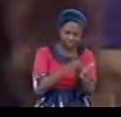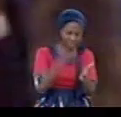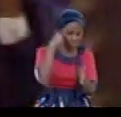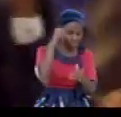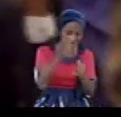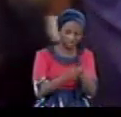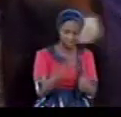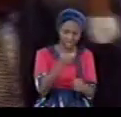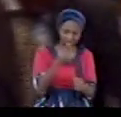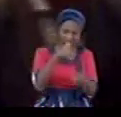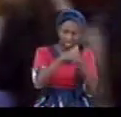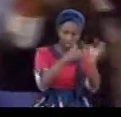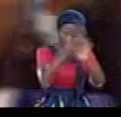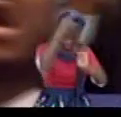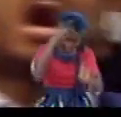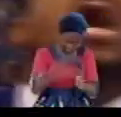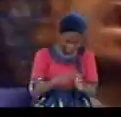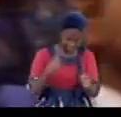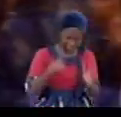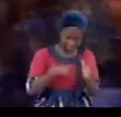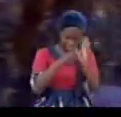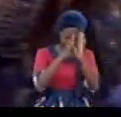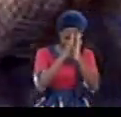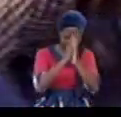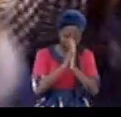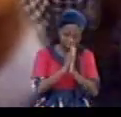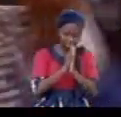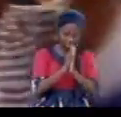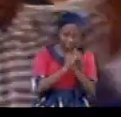Jesus' name we pray.